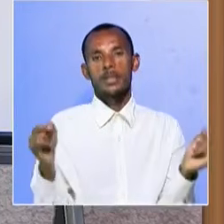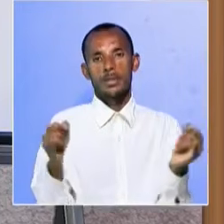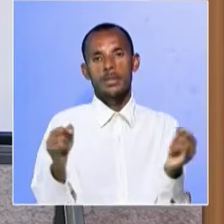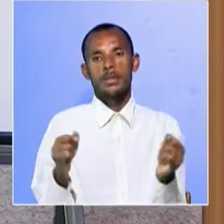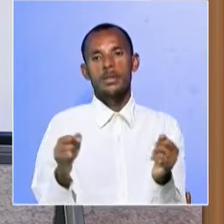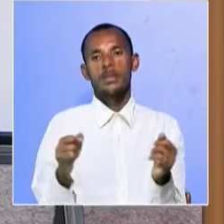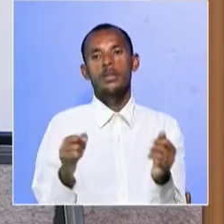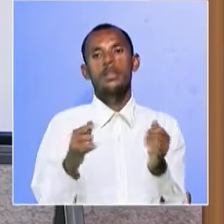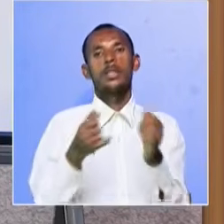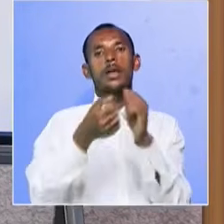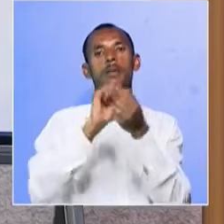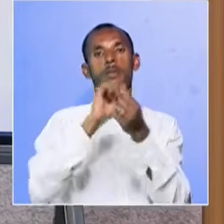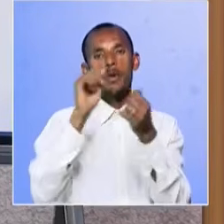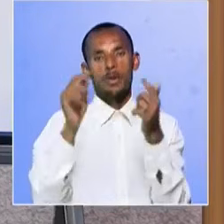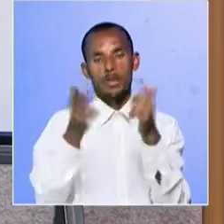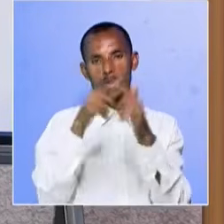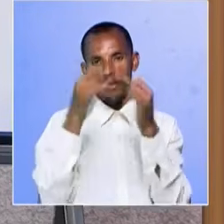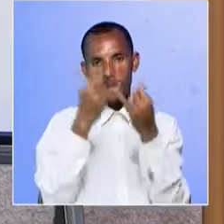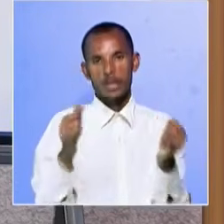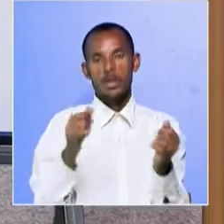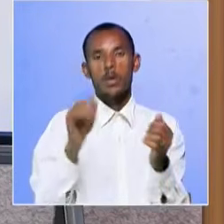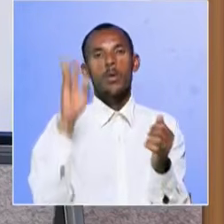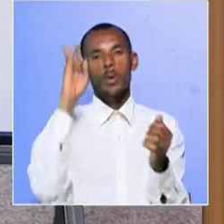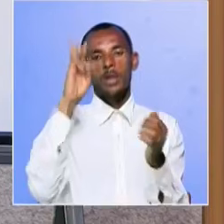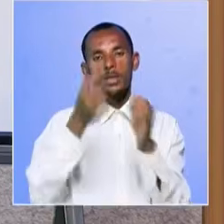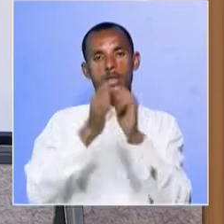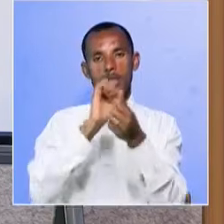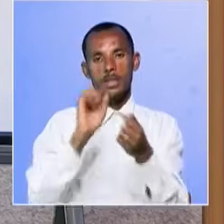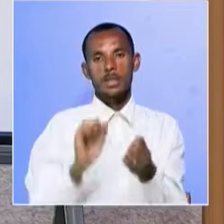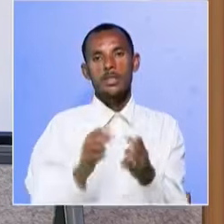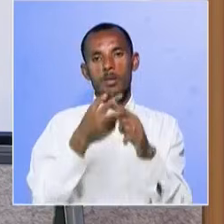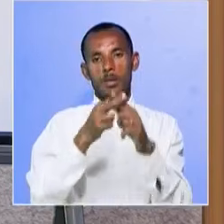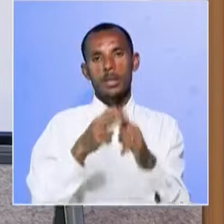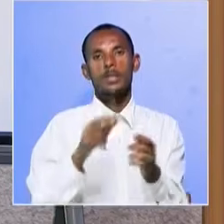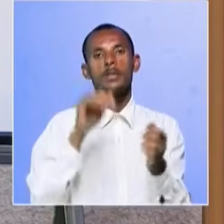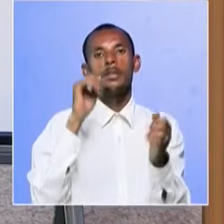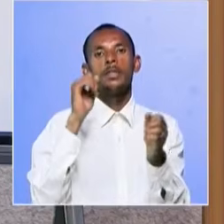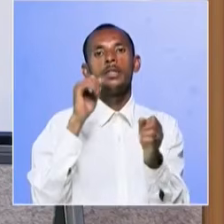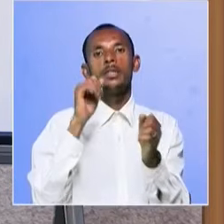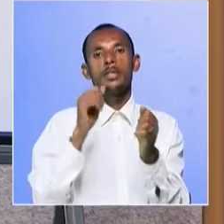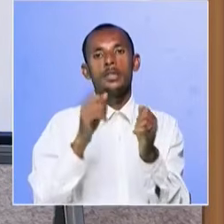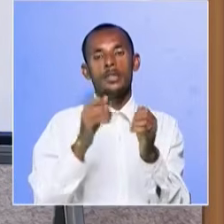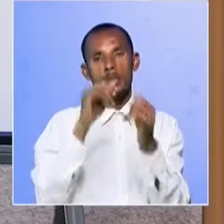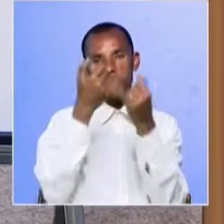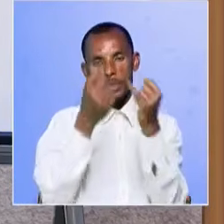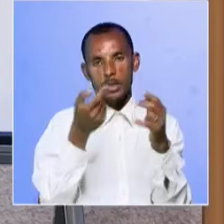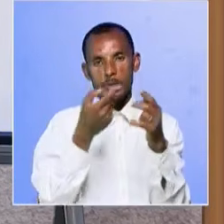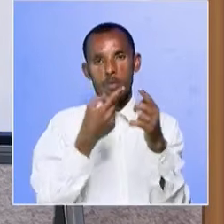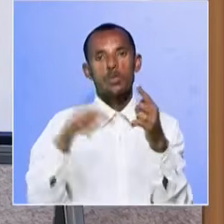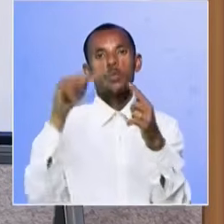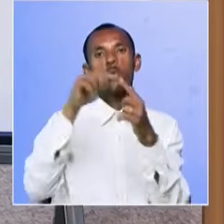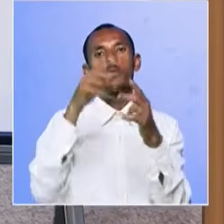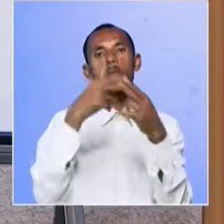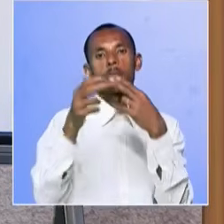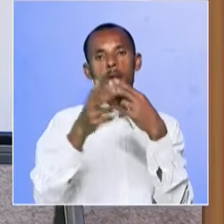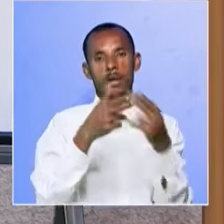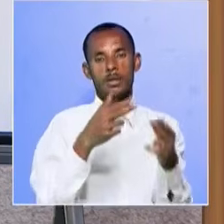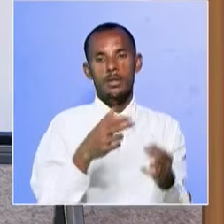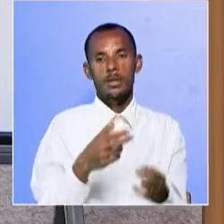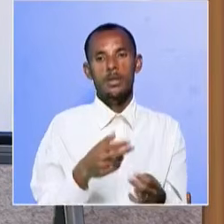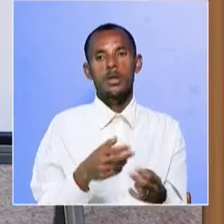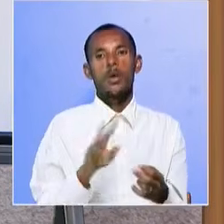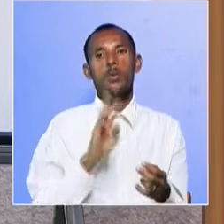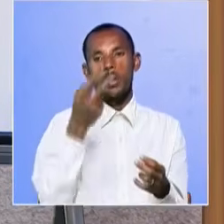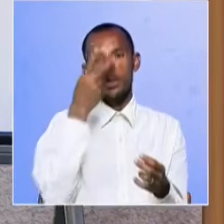reciprocal of the second fraction will change the operation from division into multiplication. So, as we